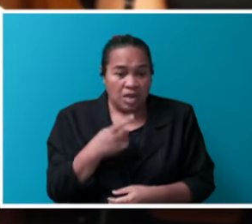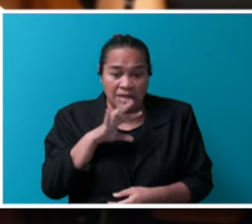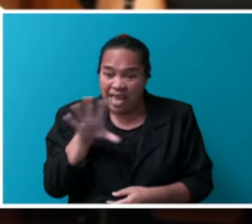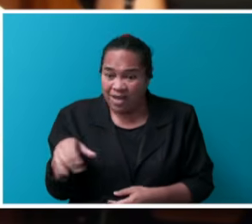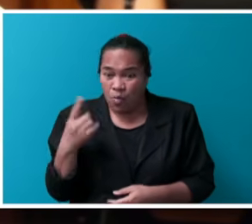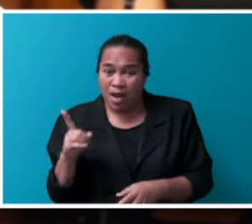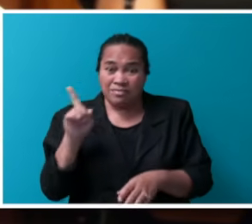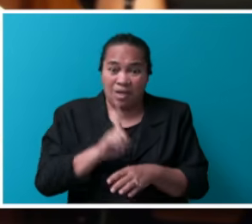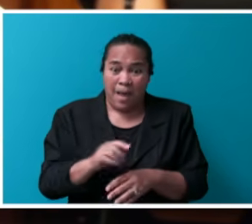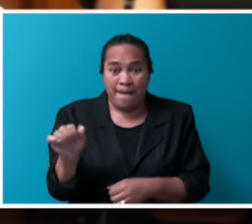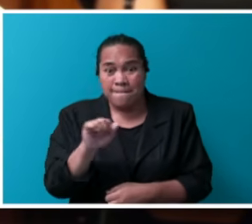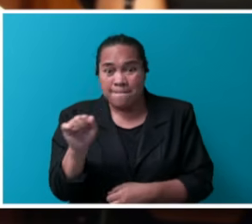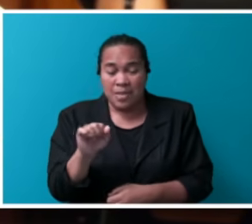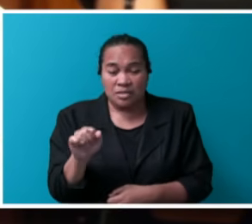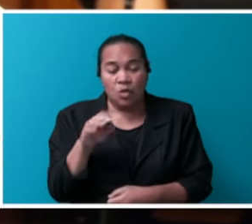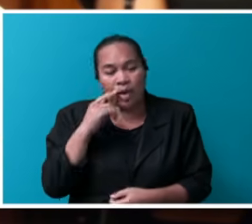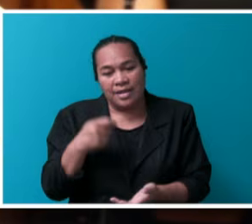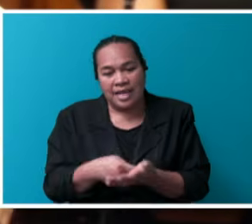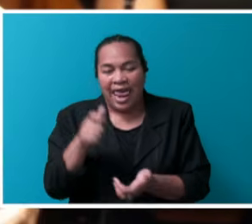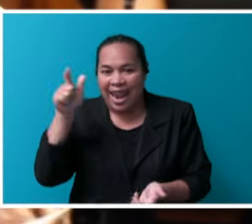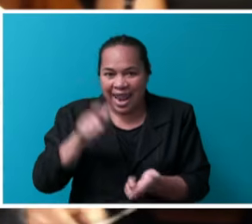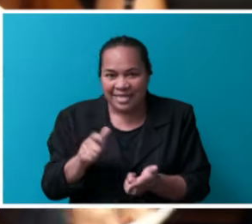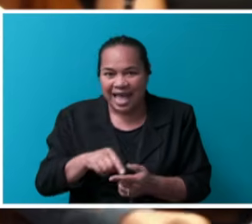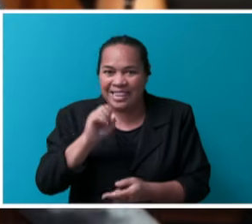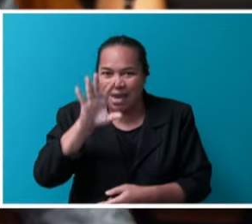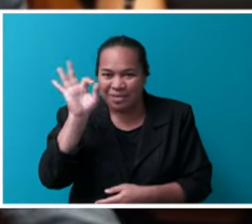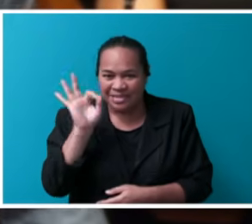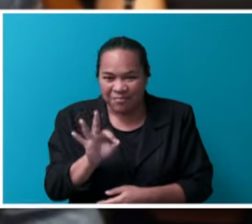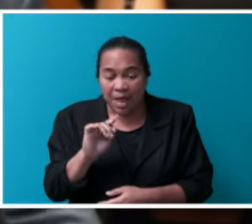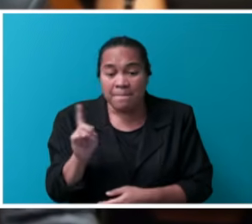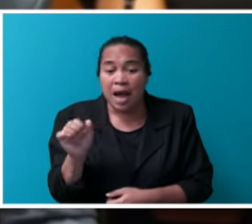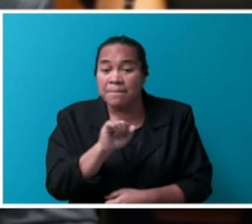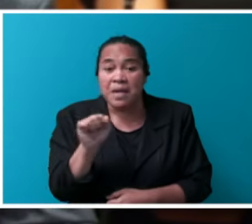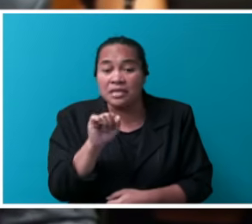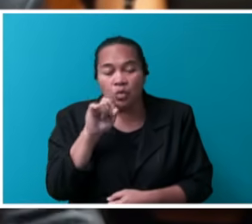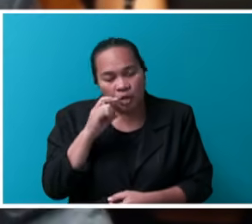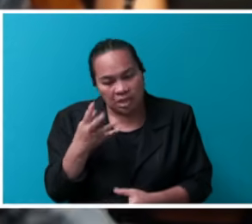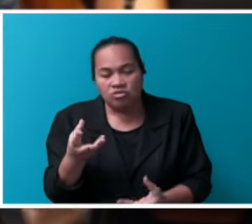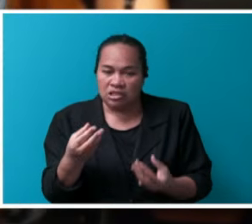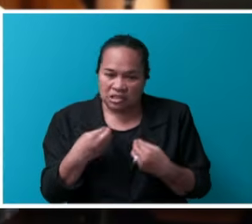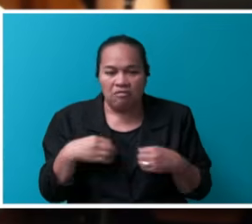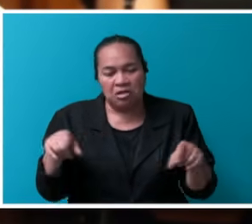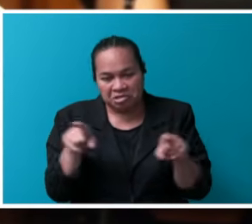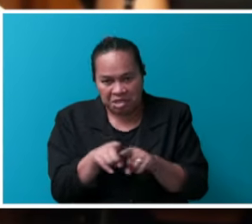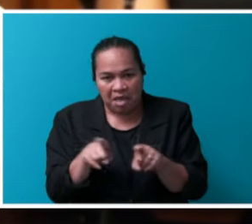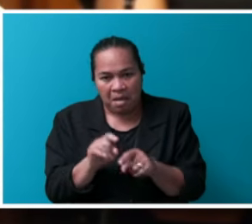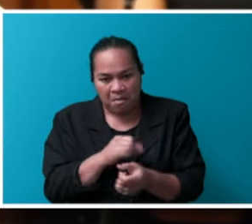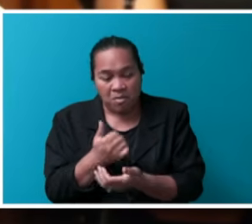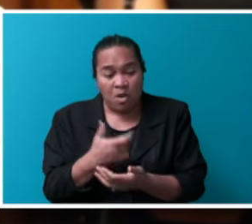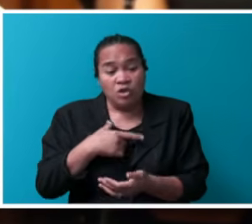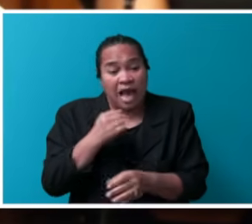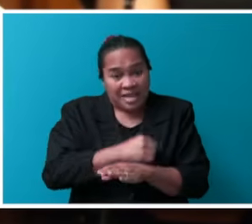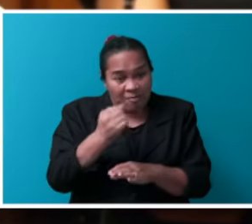bus will now pay 10% less in fares. However, the bus companies will still receive the current regulated fares as government will pick up